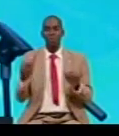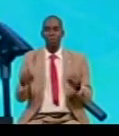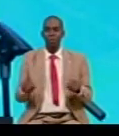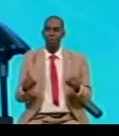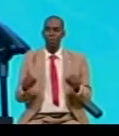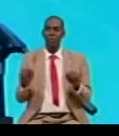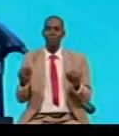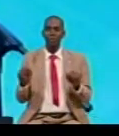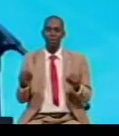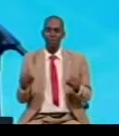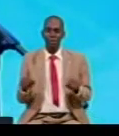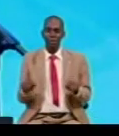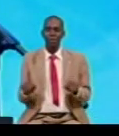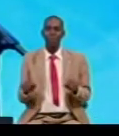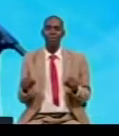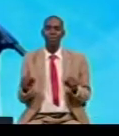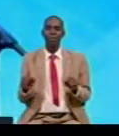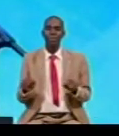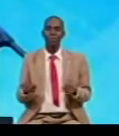possible.